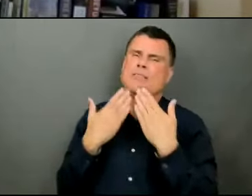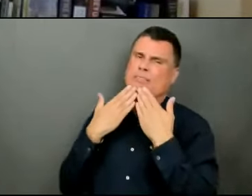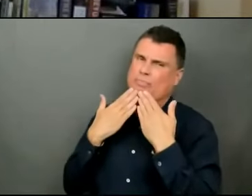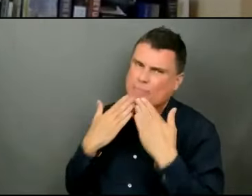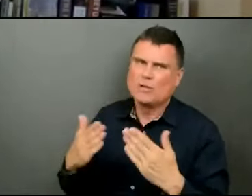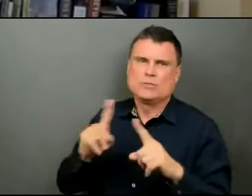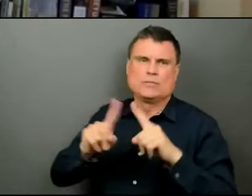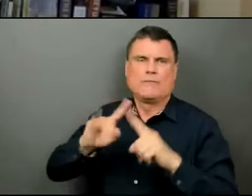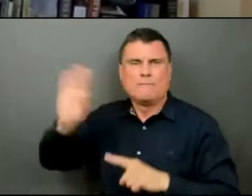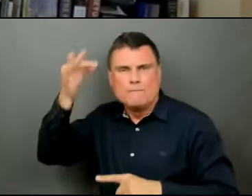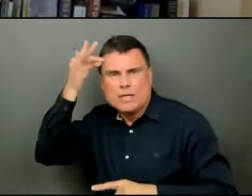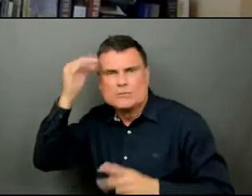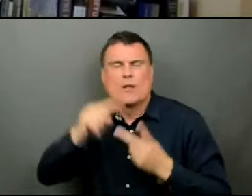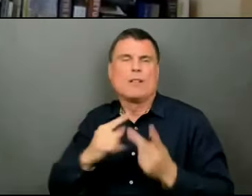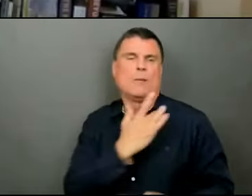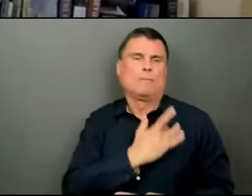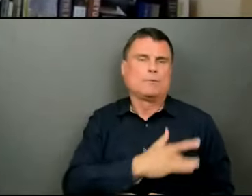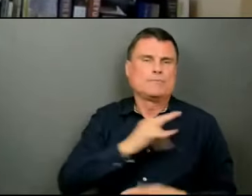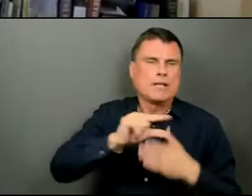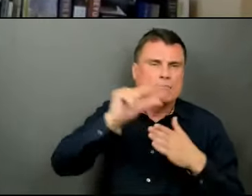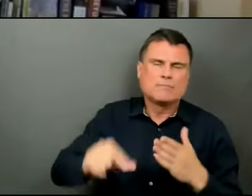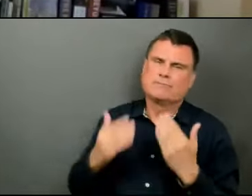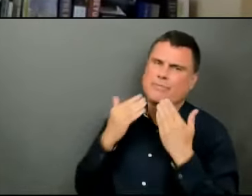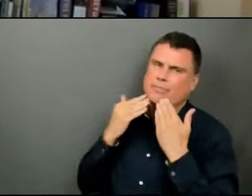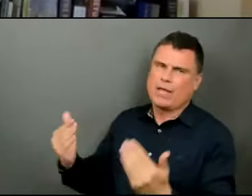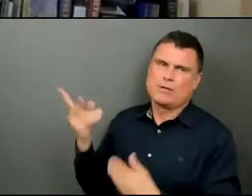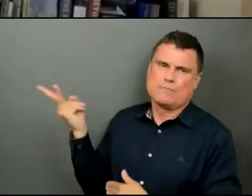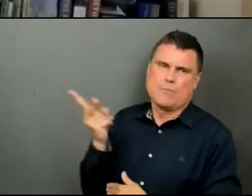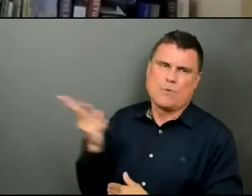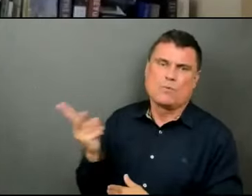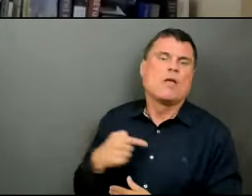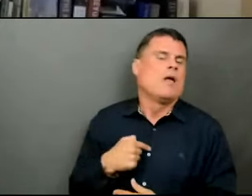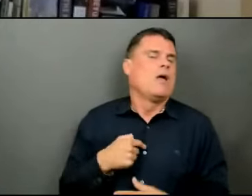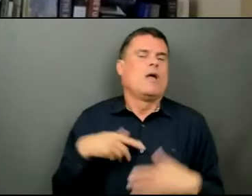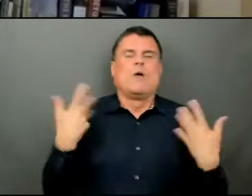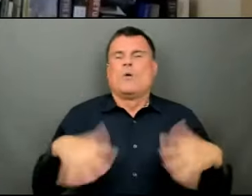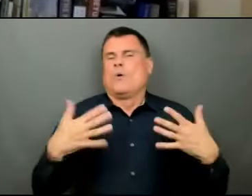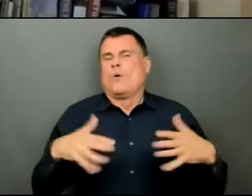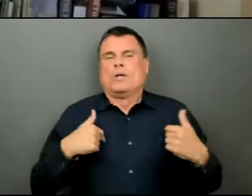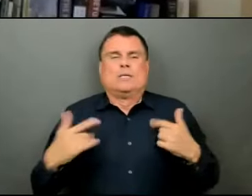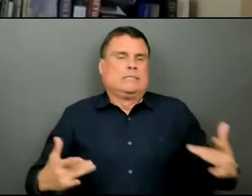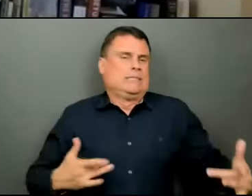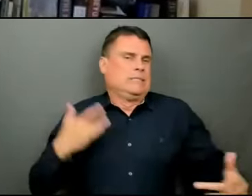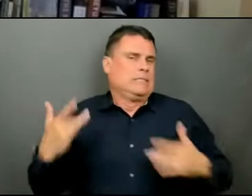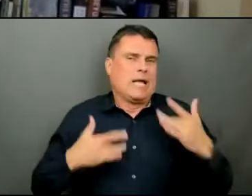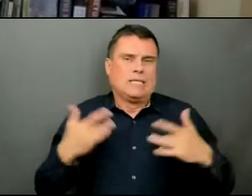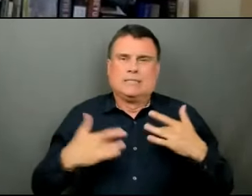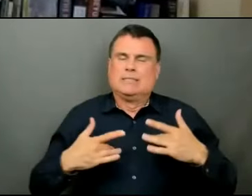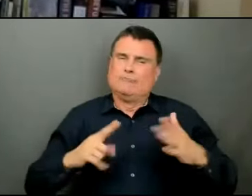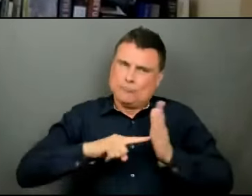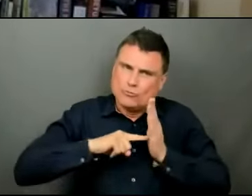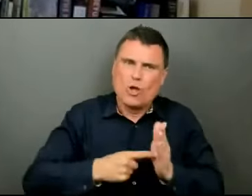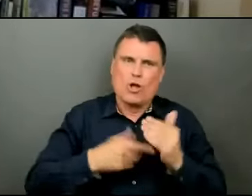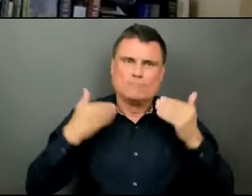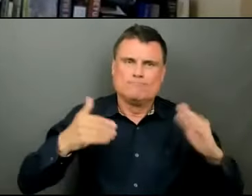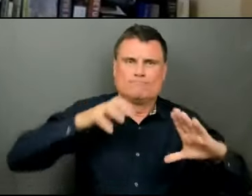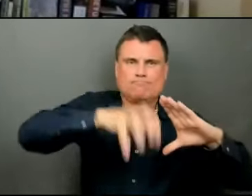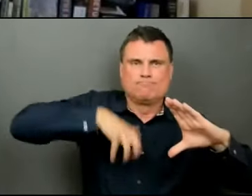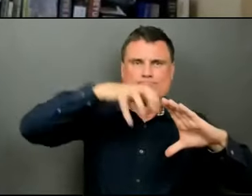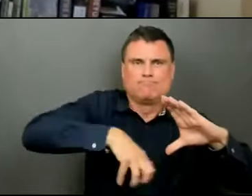happen. I am so excited to finally kick this project off. People have been waiting for it for a while, and here it